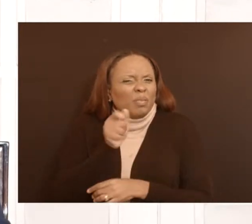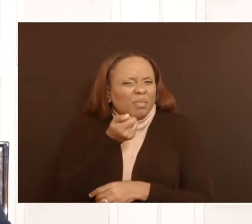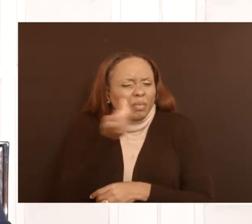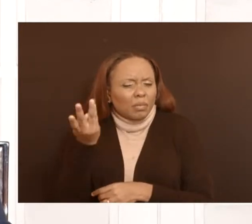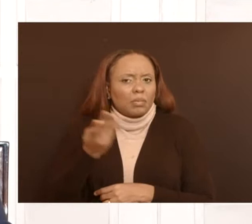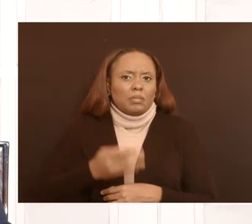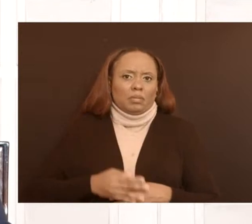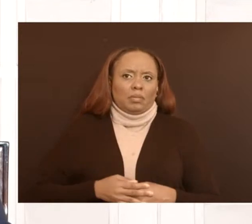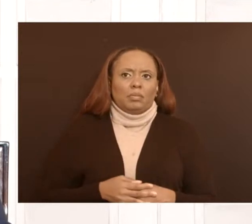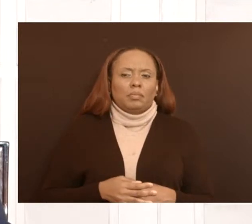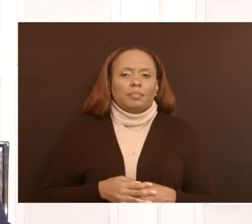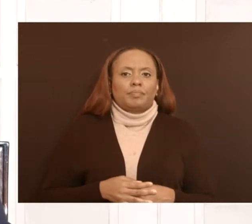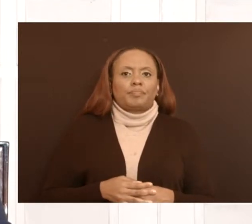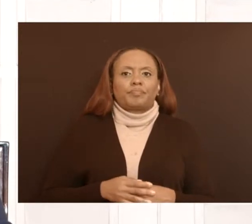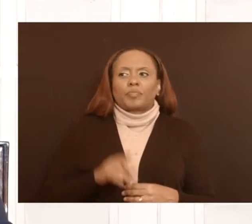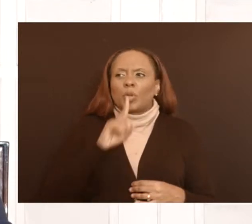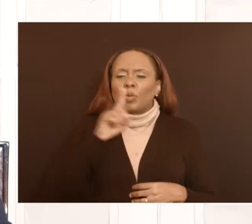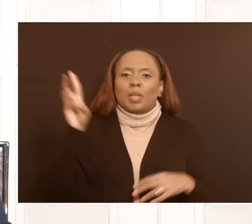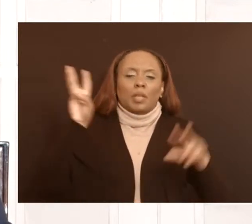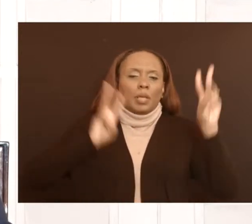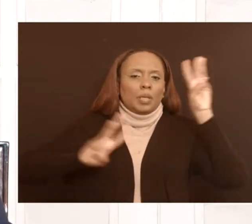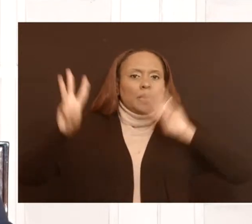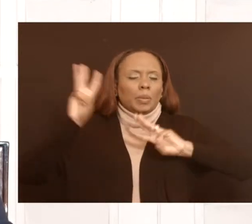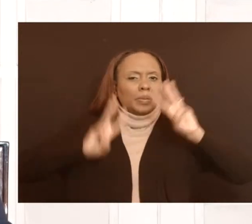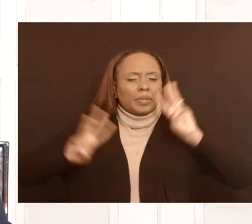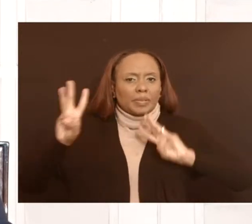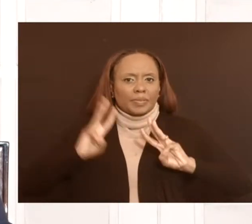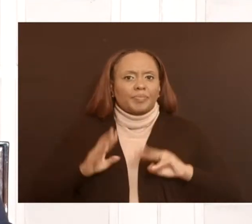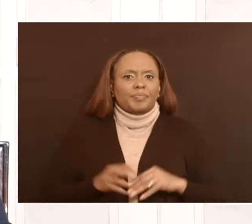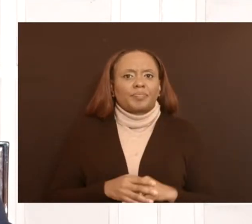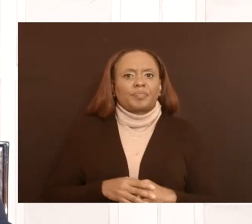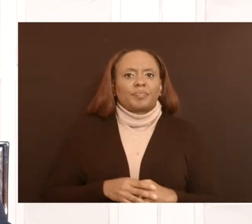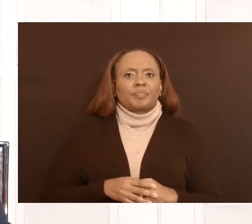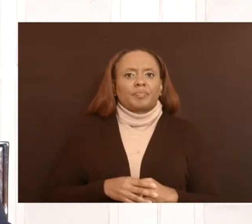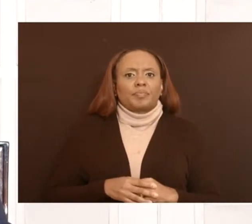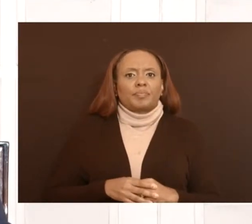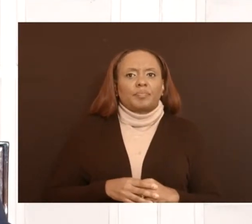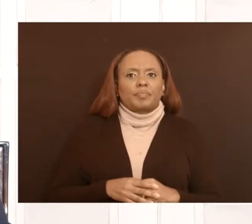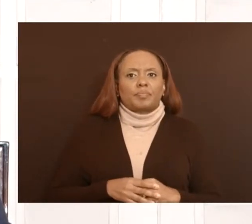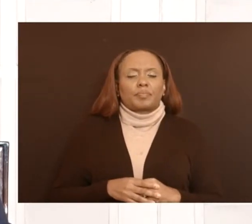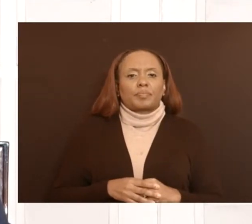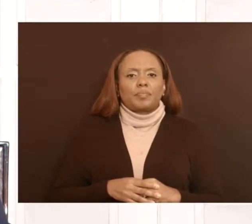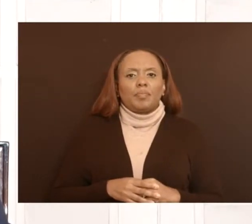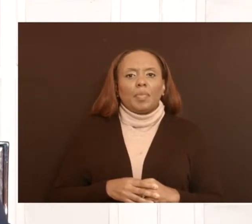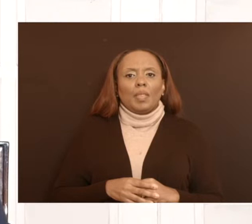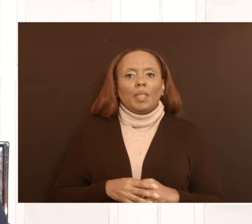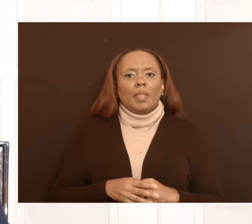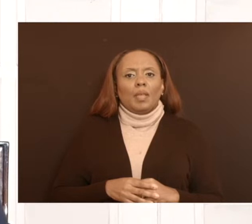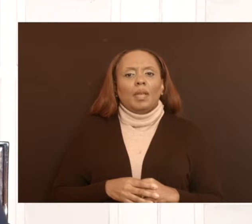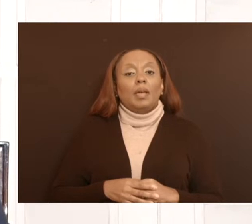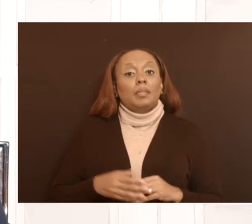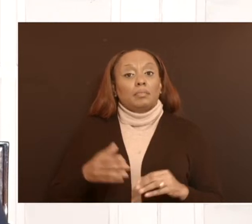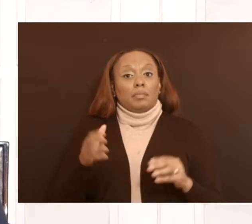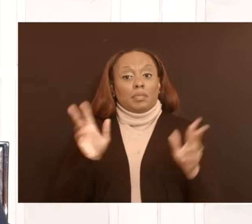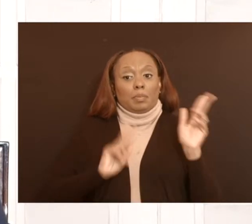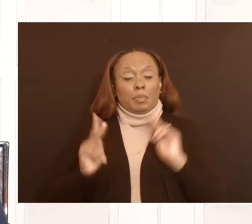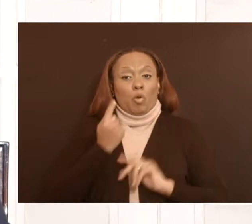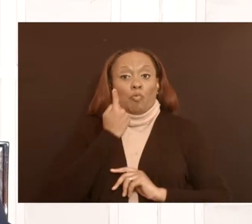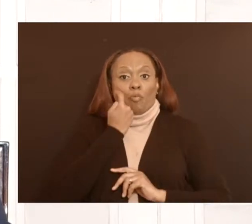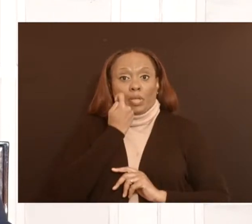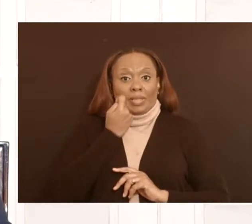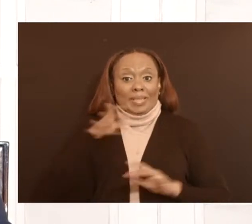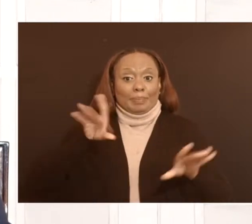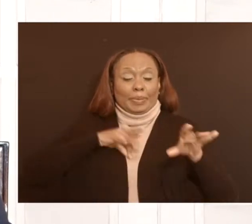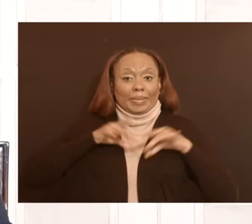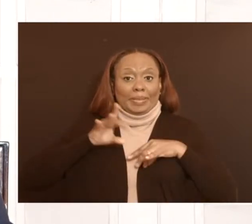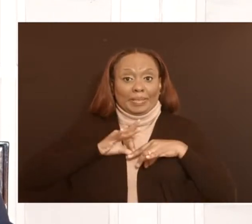And this is worrisome. And I think that in that group, there were a lot of young people. And I would say that the average, you would not believe, the